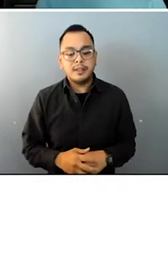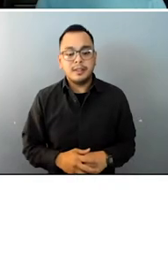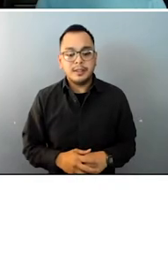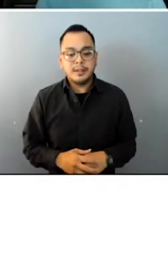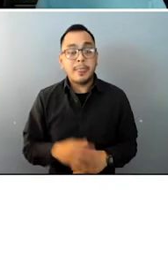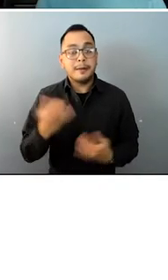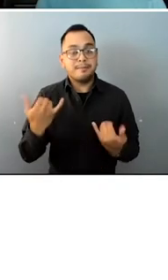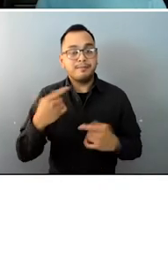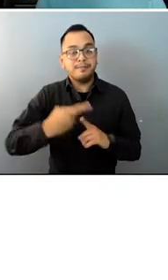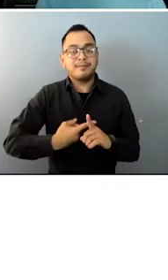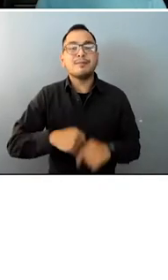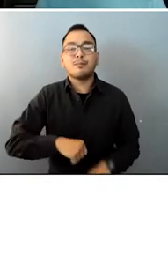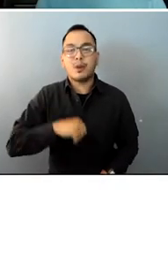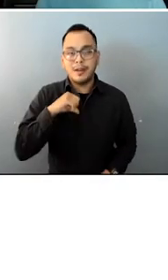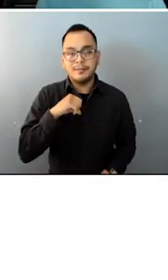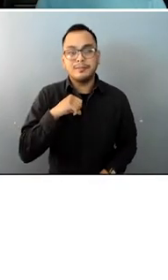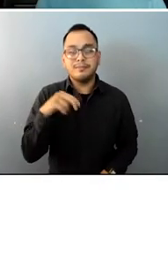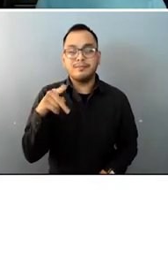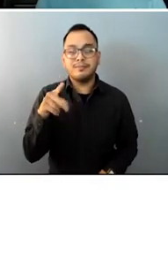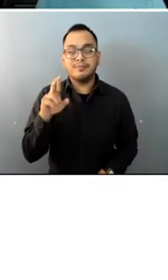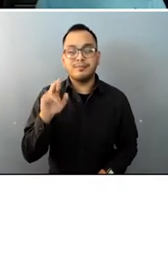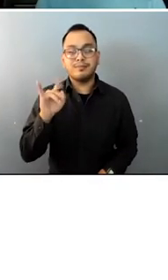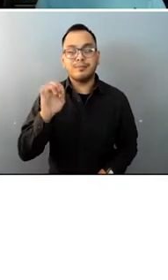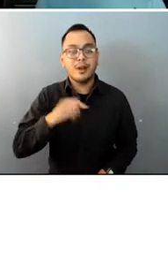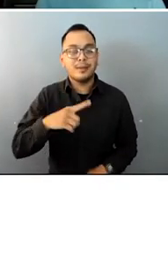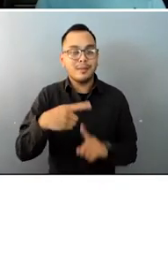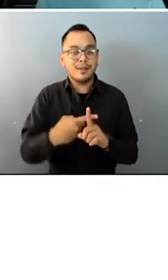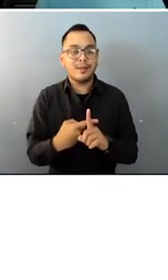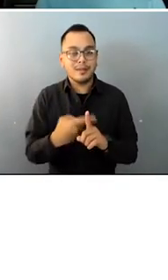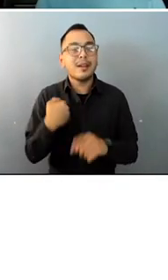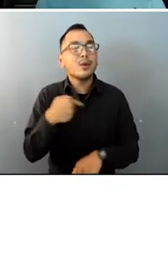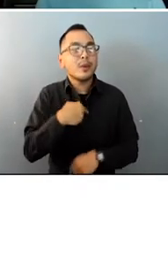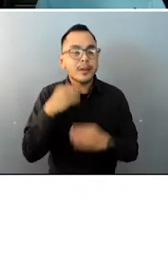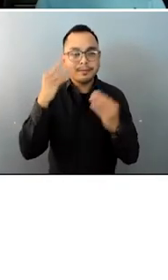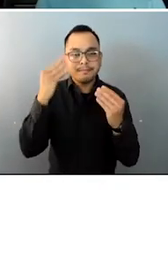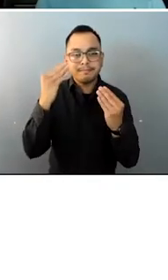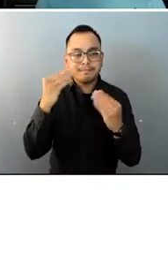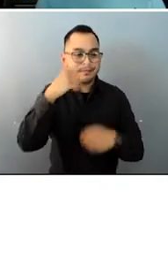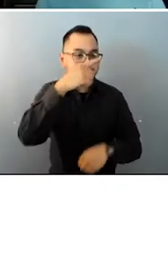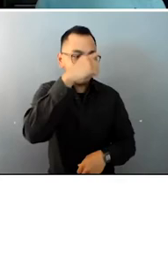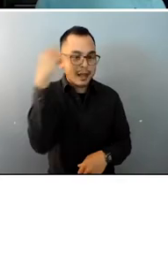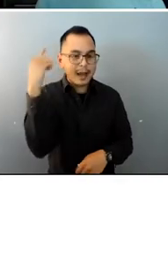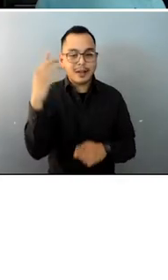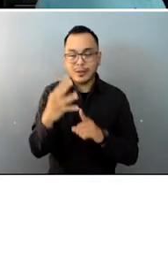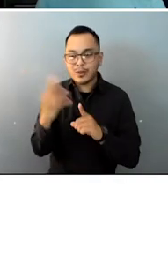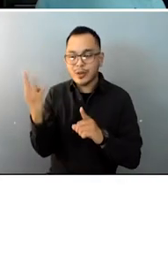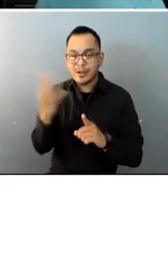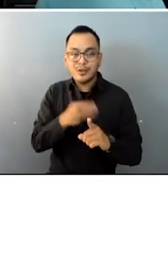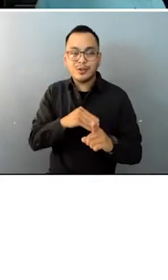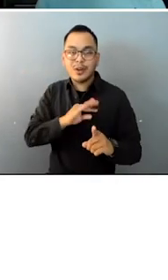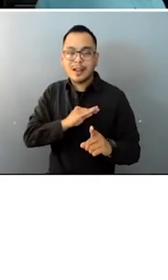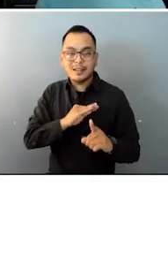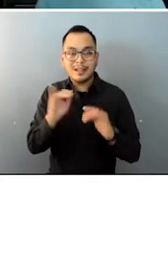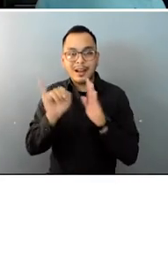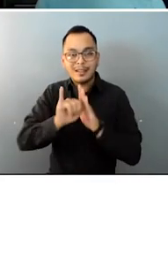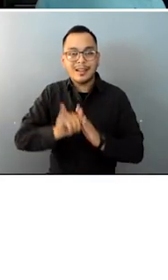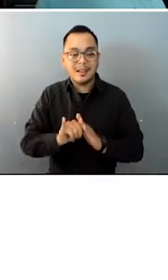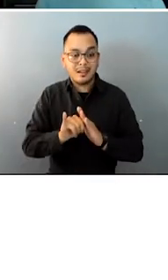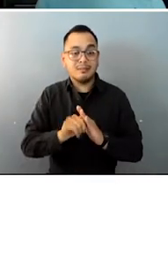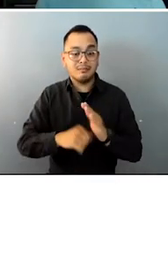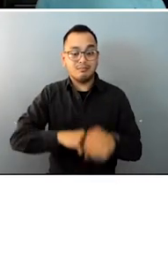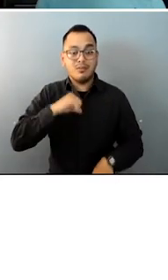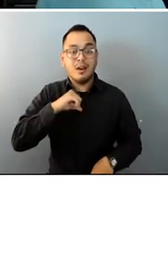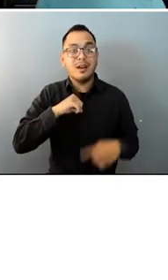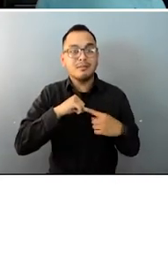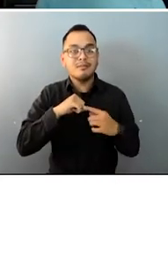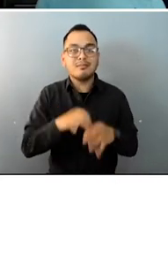this is Pride Month. And again, if we're thinking about this intersection between Blackness and queer and trans identity, Pride has been